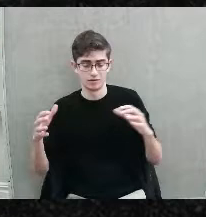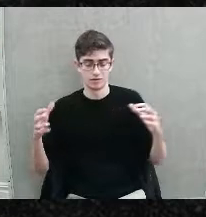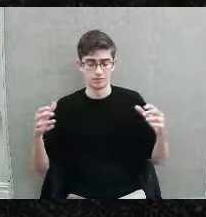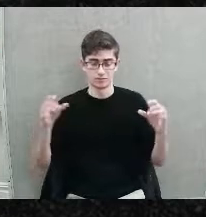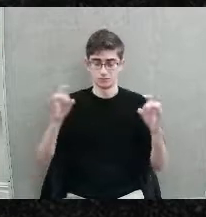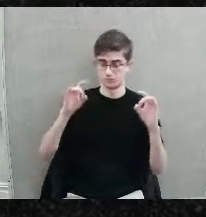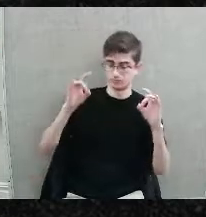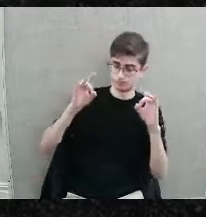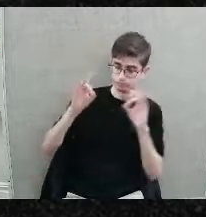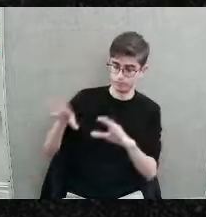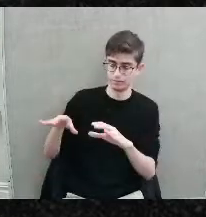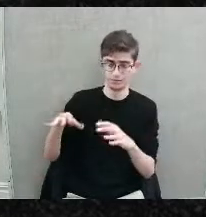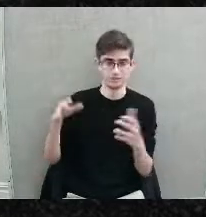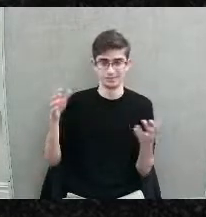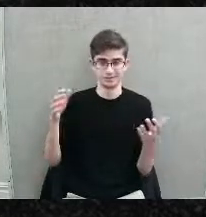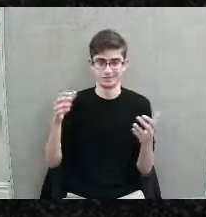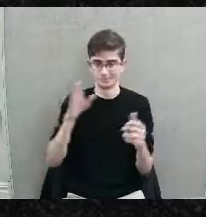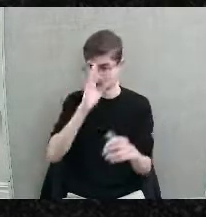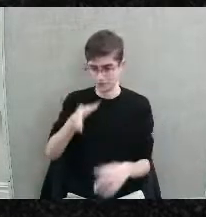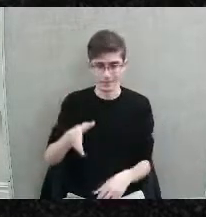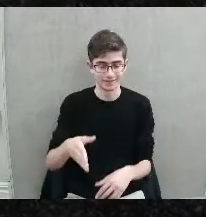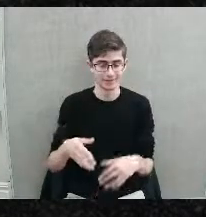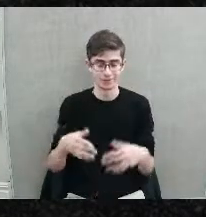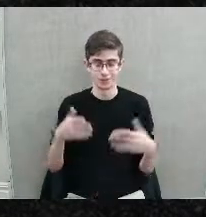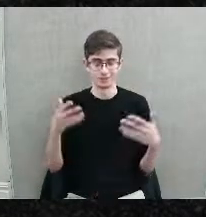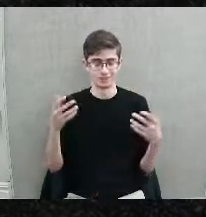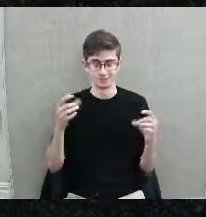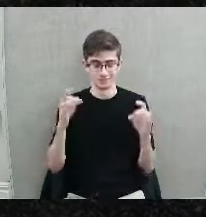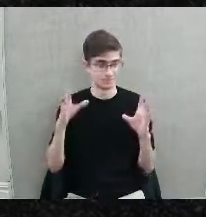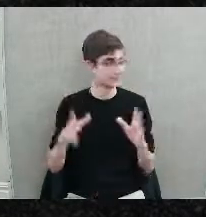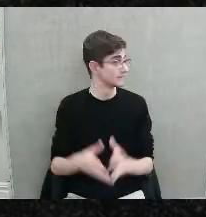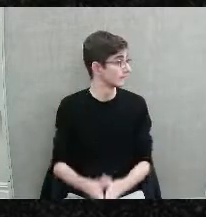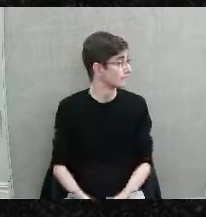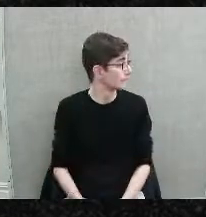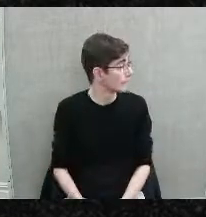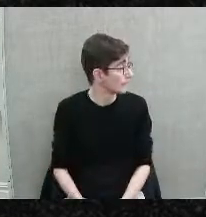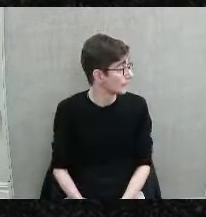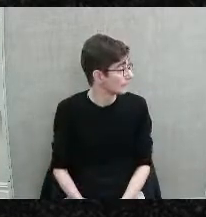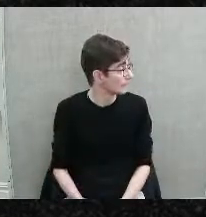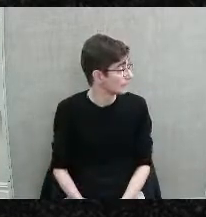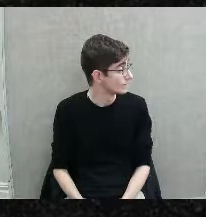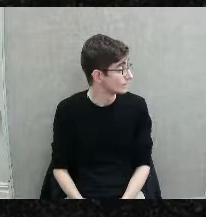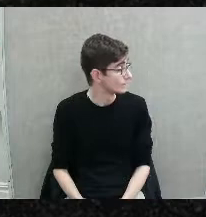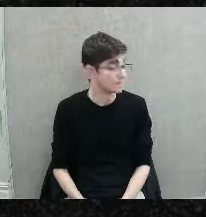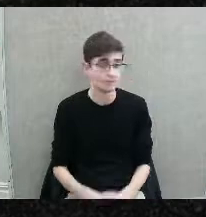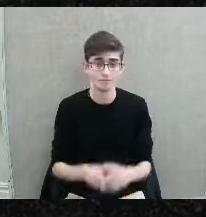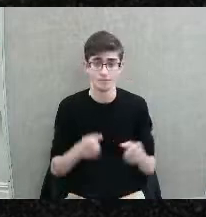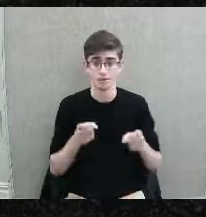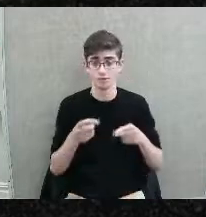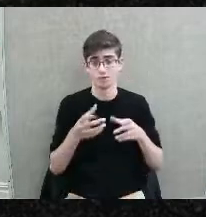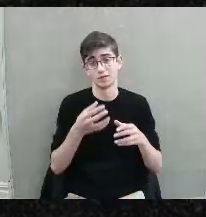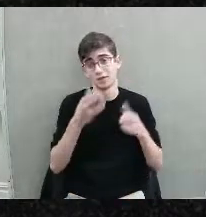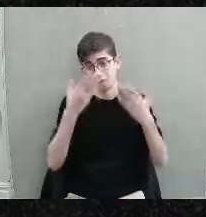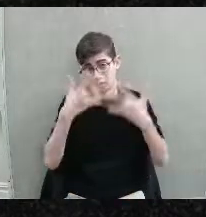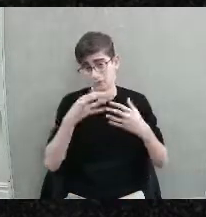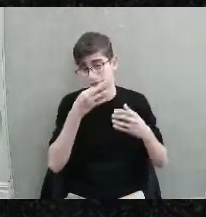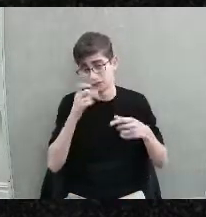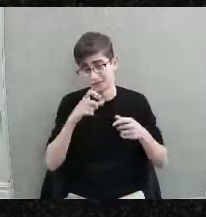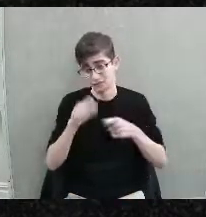coming into that. That's great. We're gonna have to wrap up in a minute.